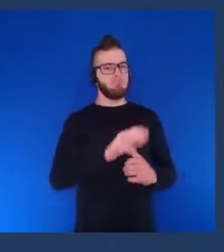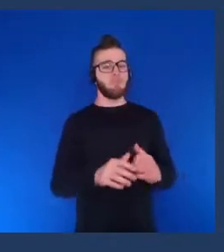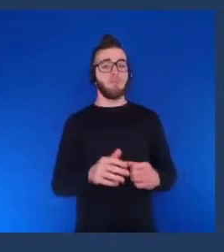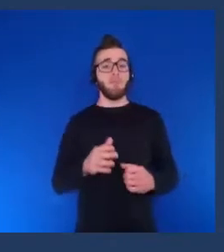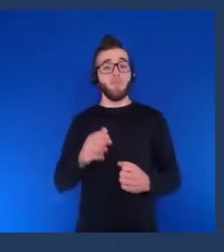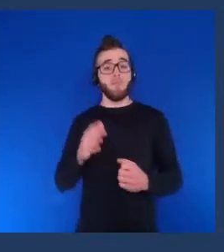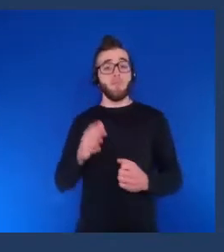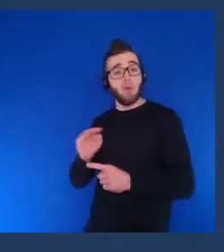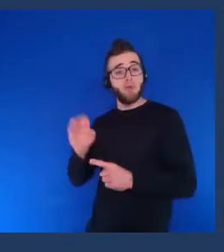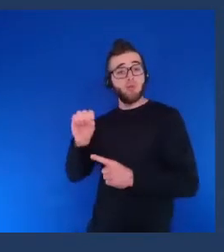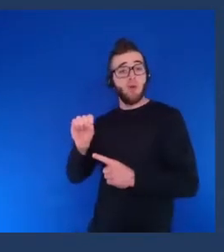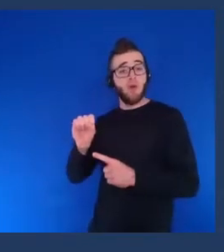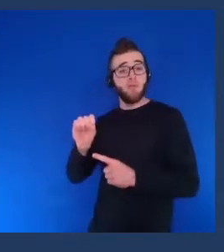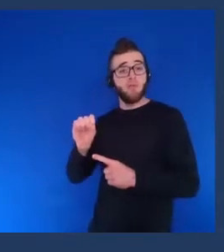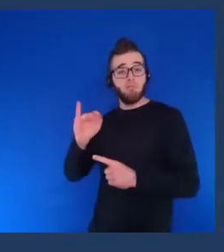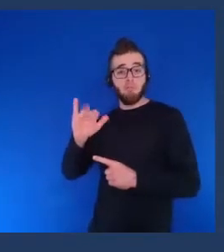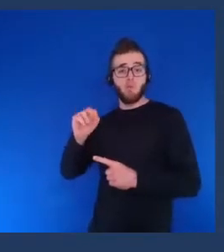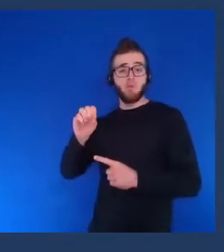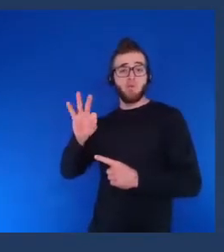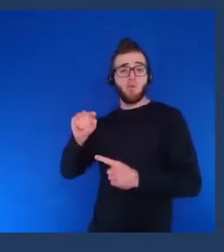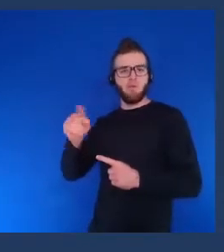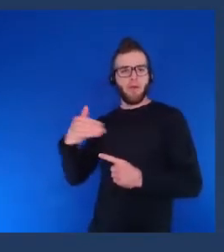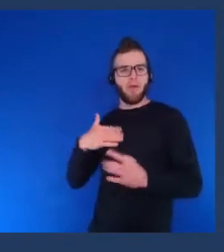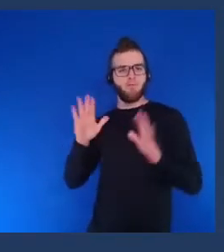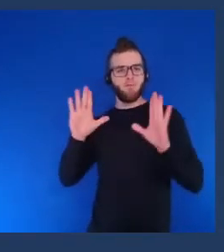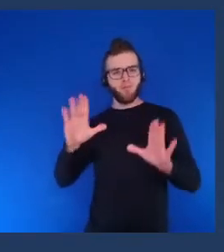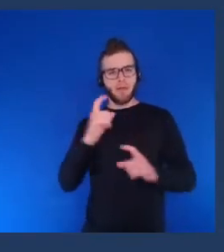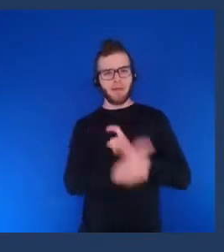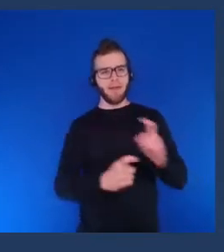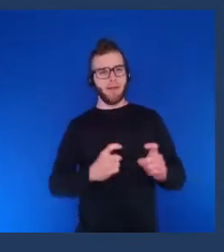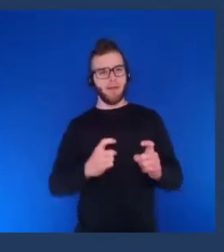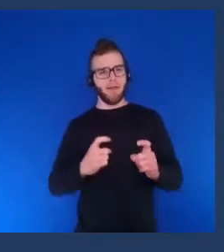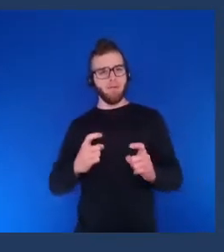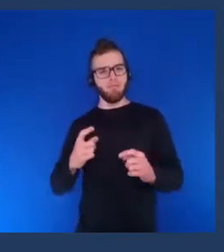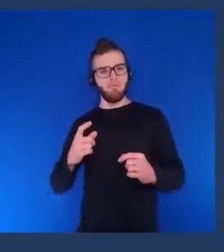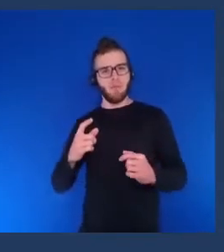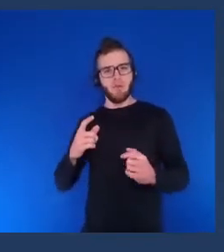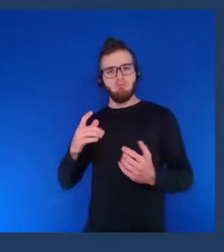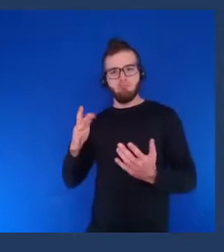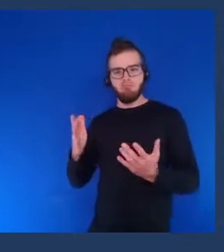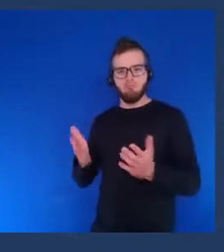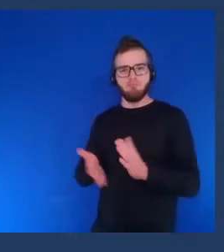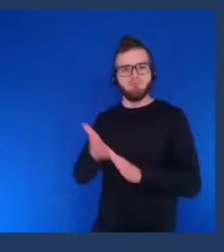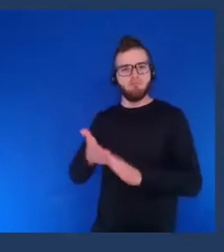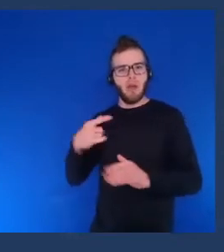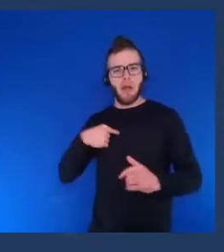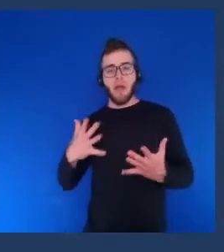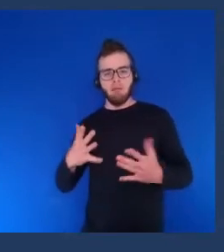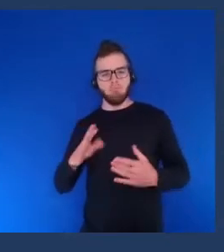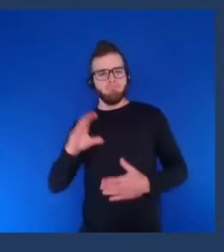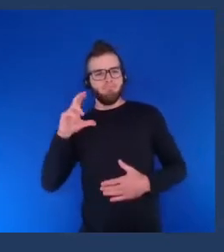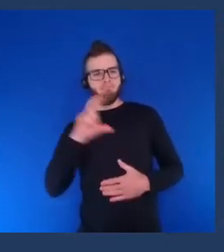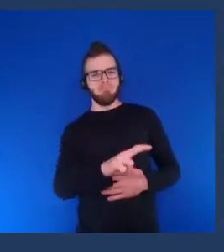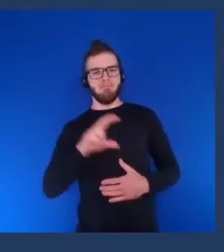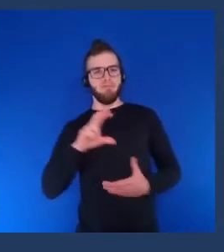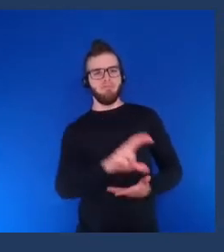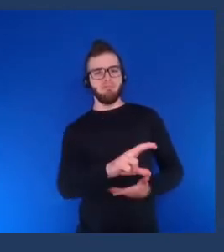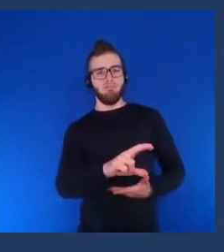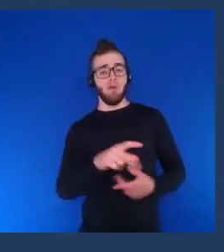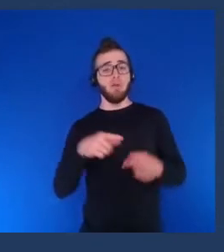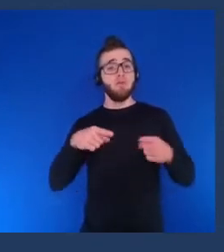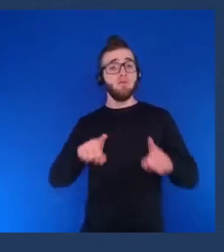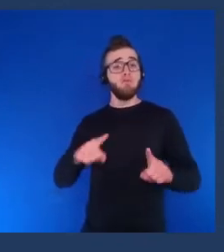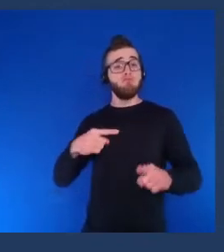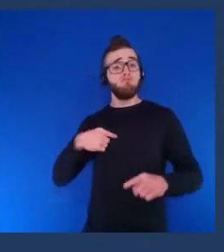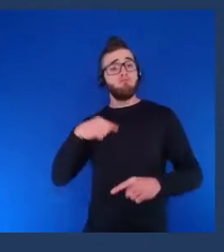can donate money. And I obviously had a personal reason to want to donate. And in doing so, I met some wonderful people in the MS Society.